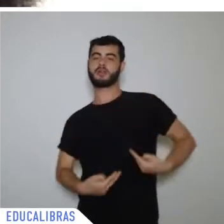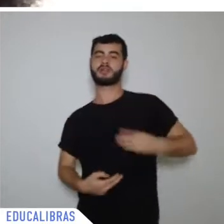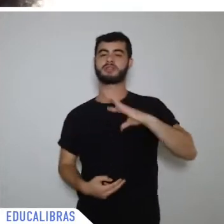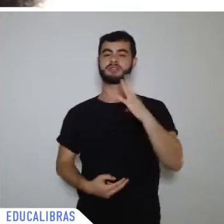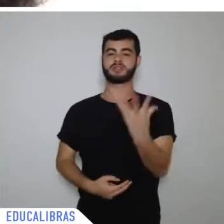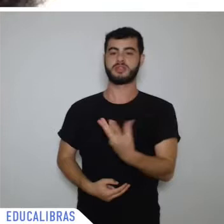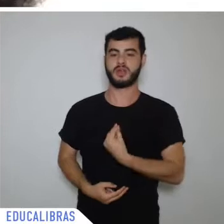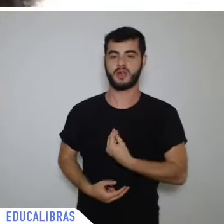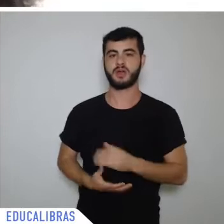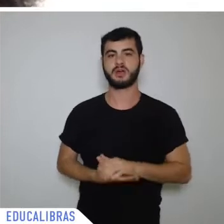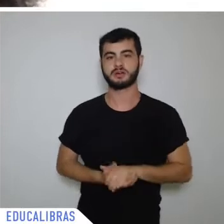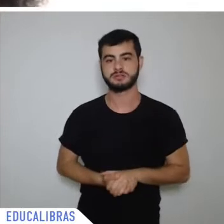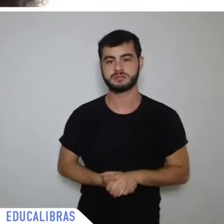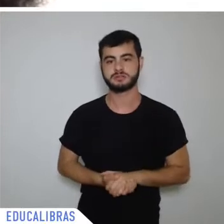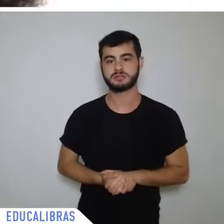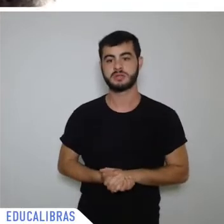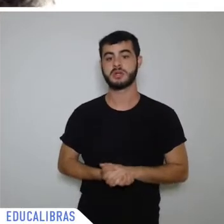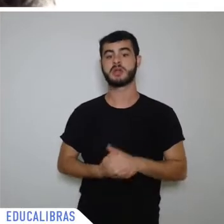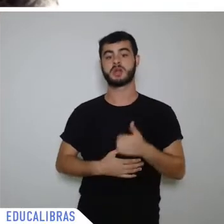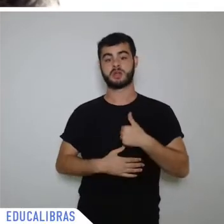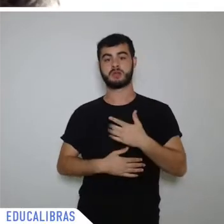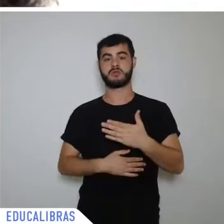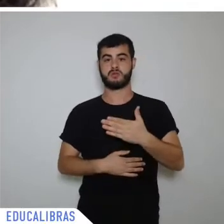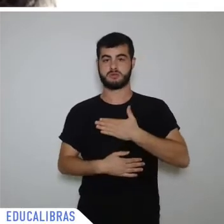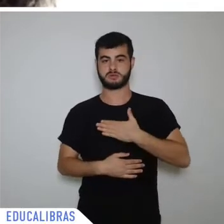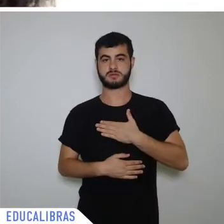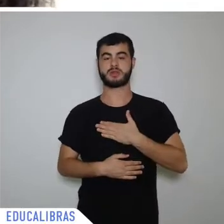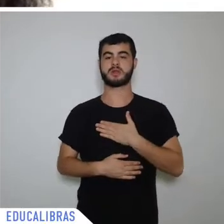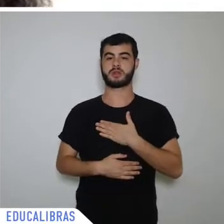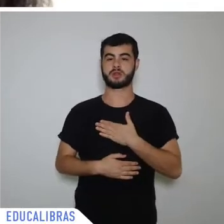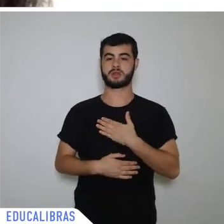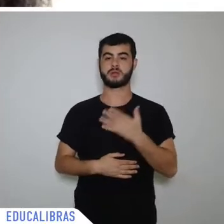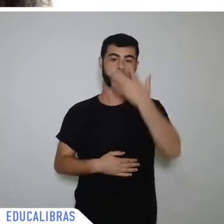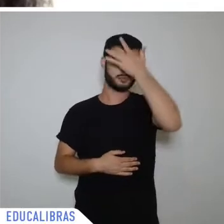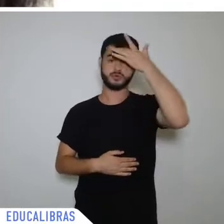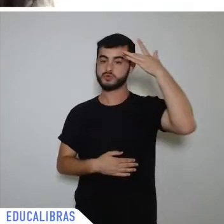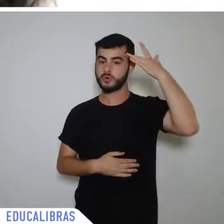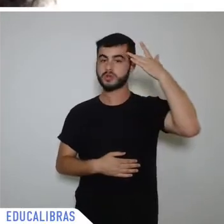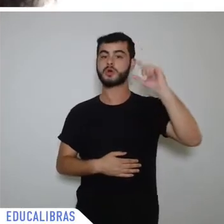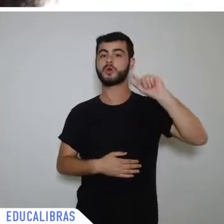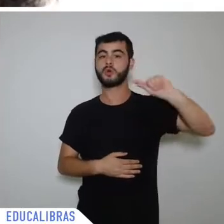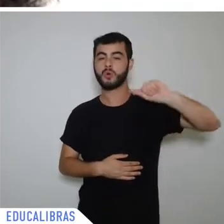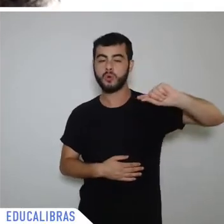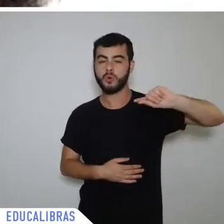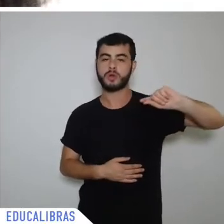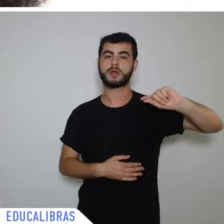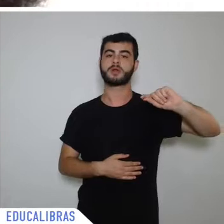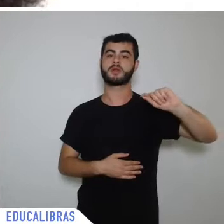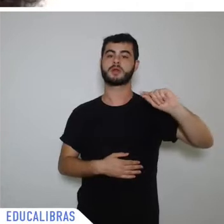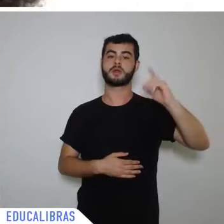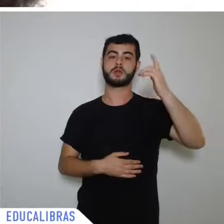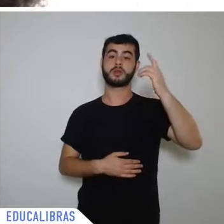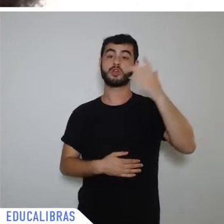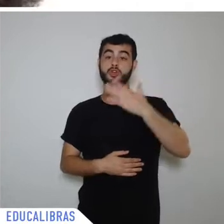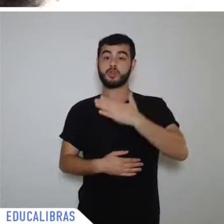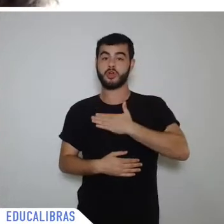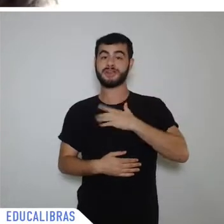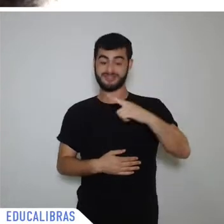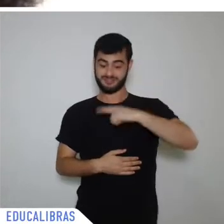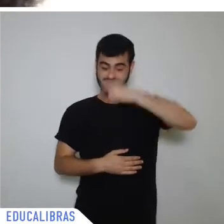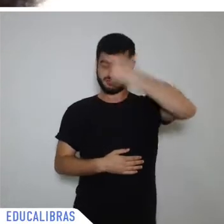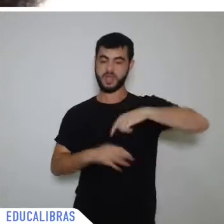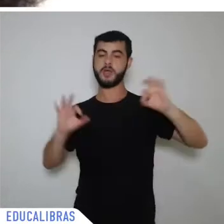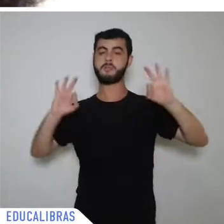the flag for the trans movement. But what we would like, I think, is that for all